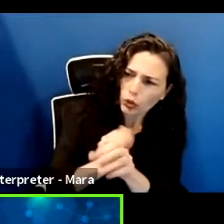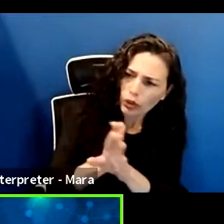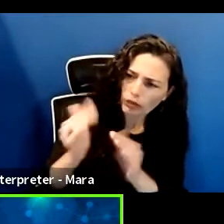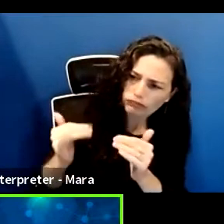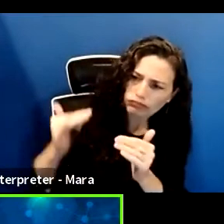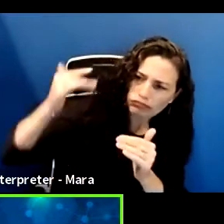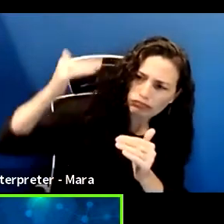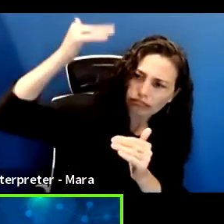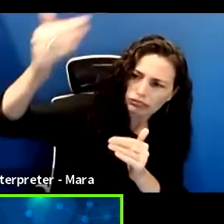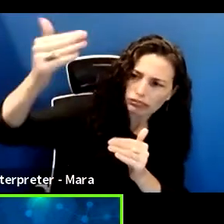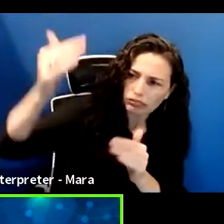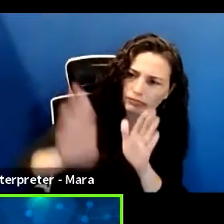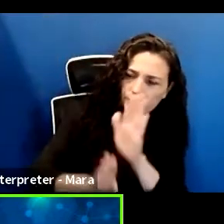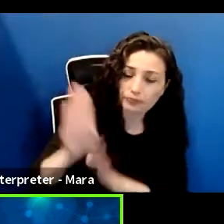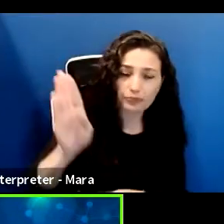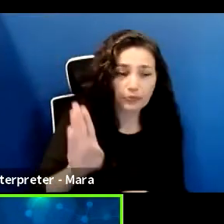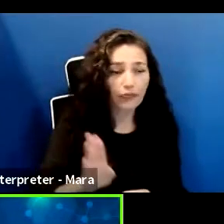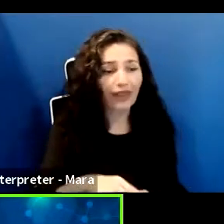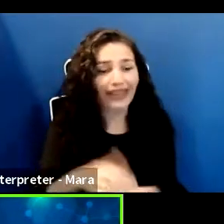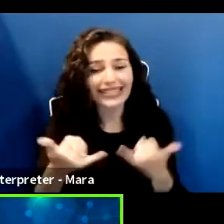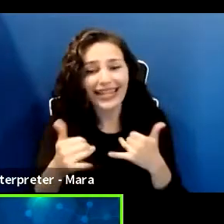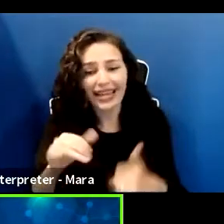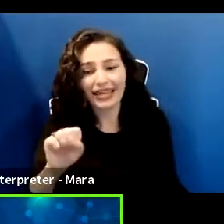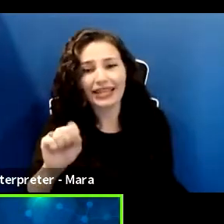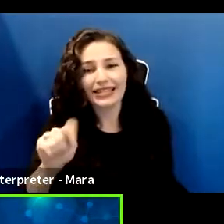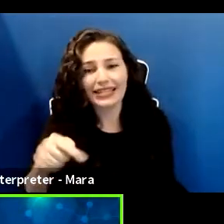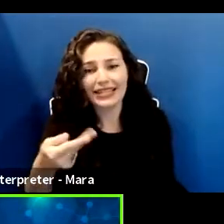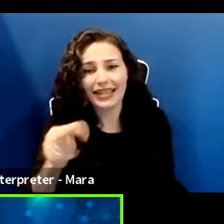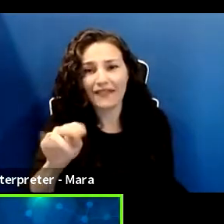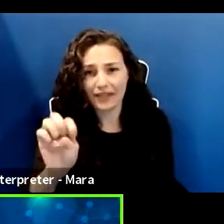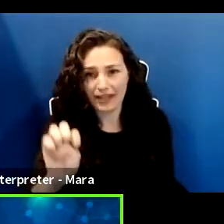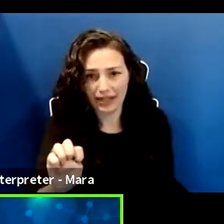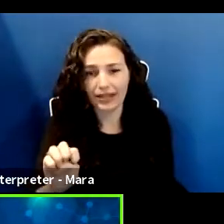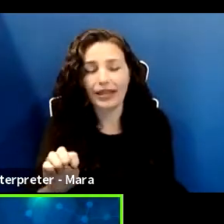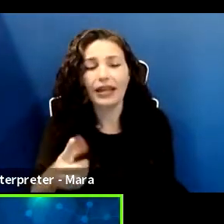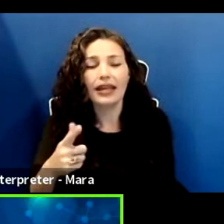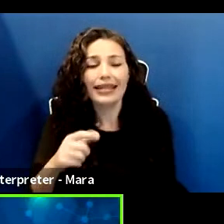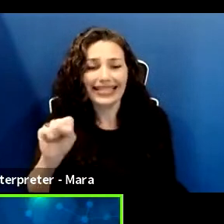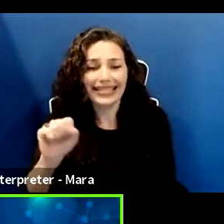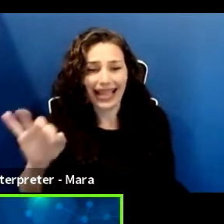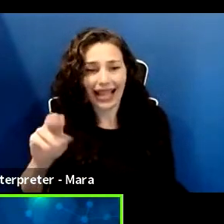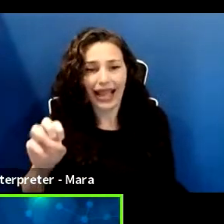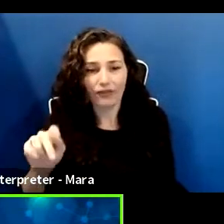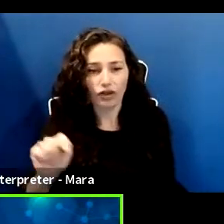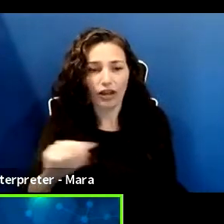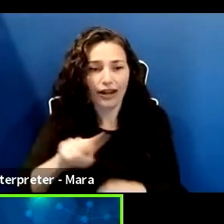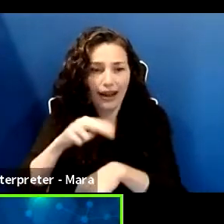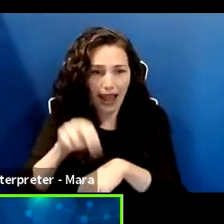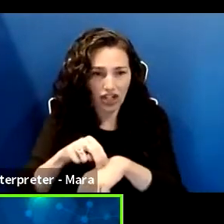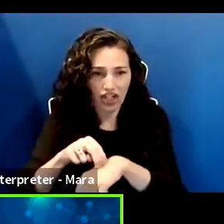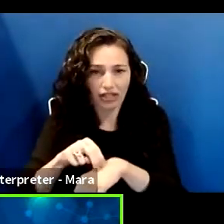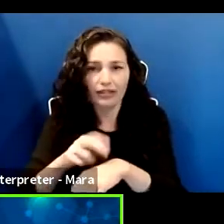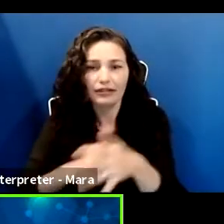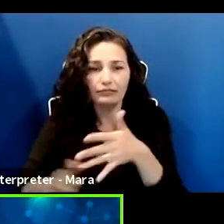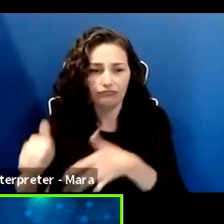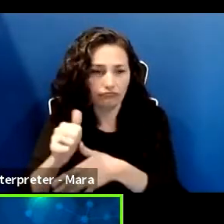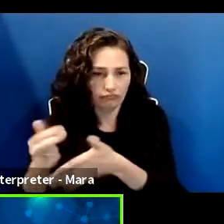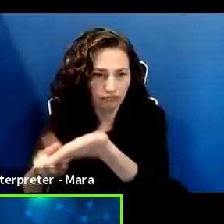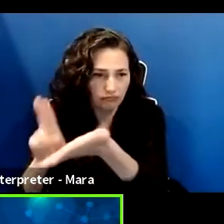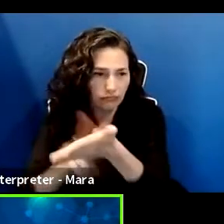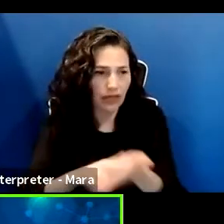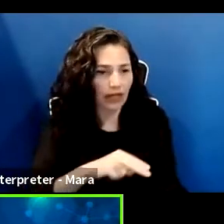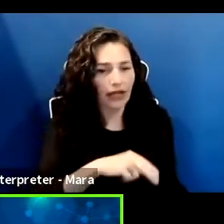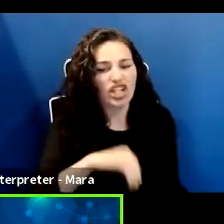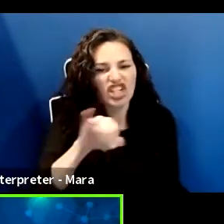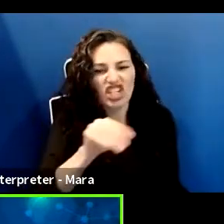our colleagues today, Stephanie Perry, SAG-AFTRA National Director, Entertainment Contracts, Jessica Johnson,